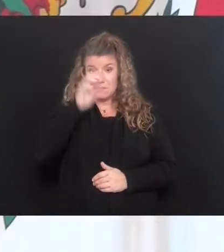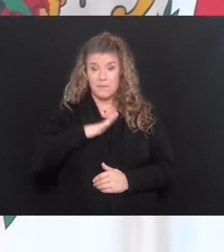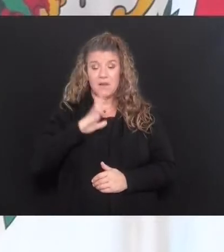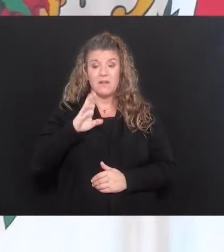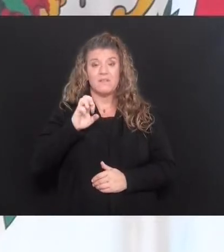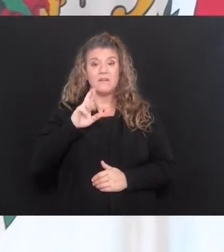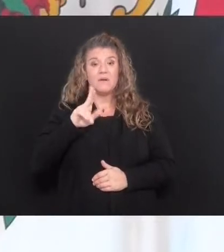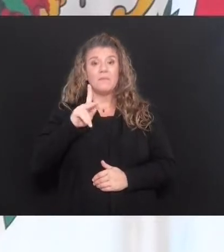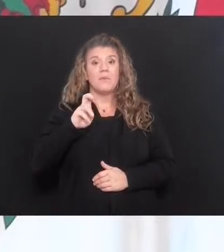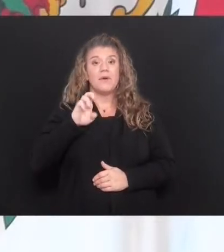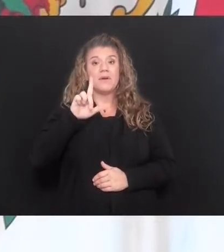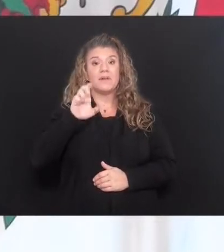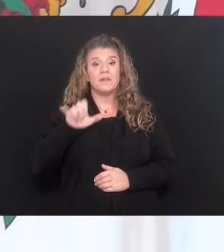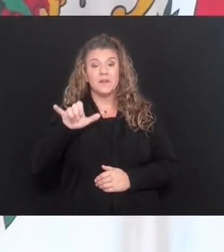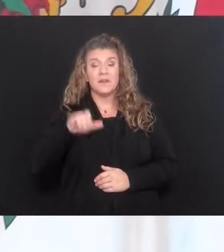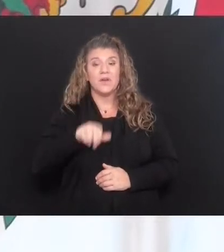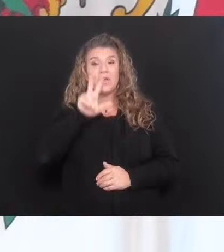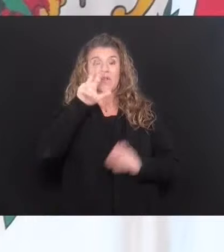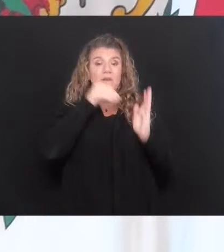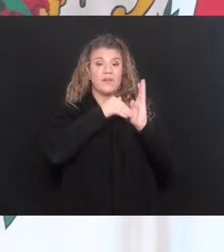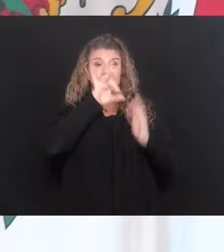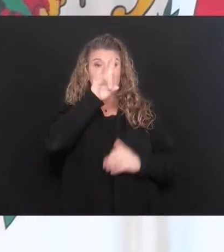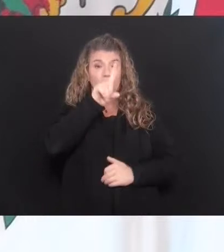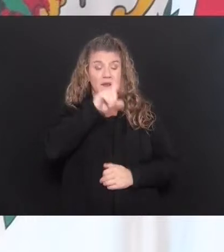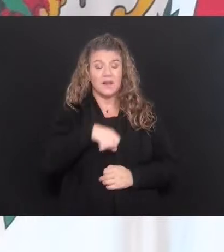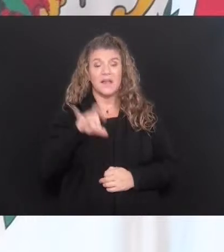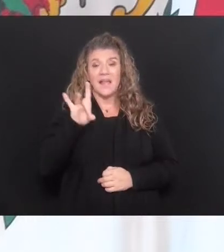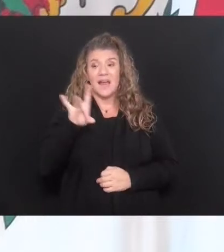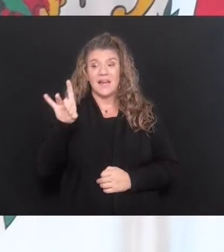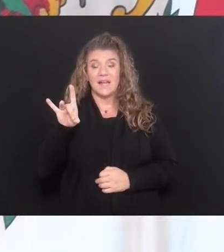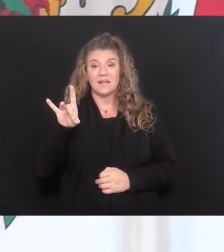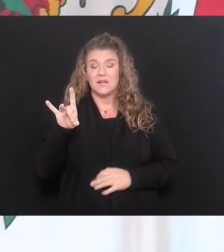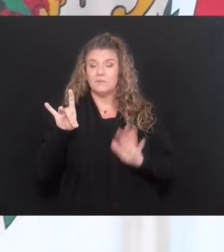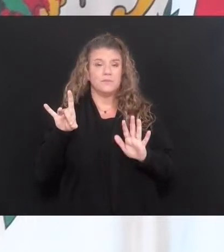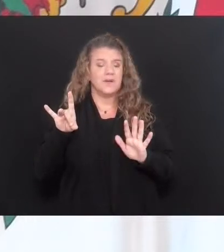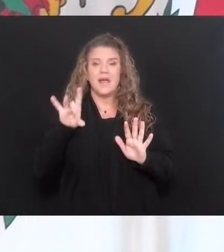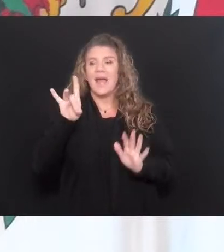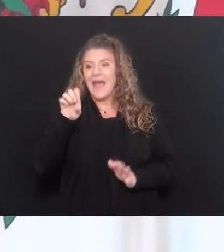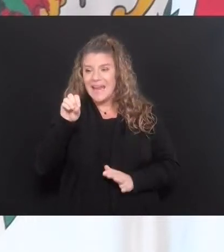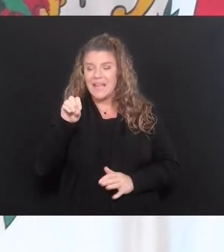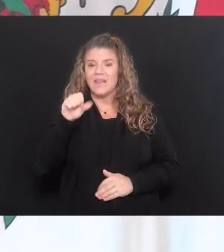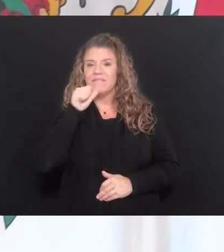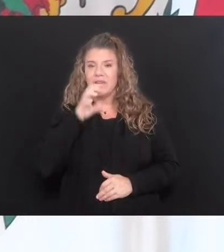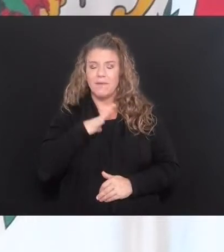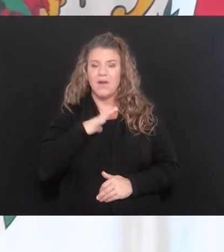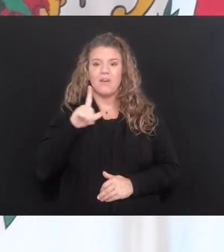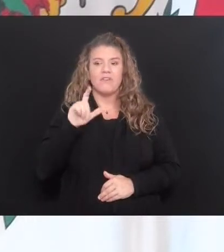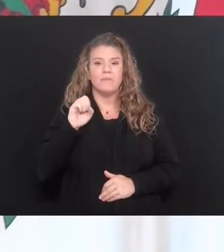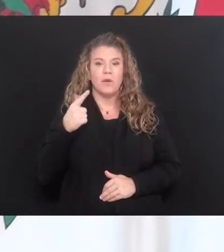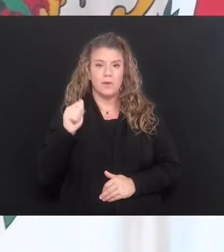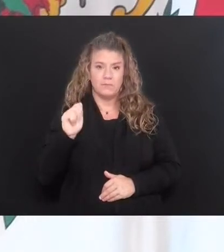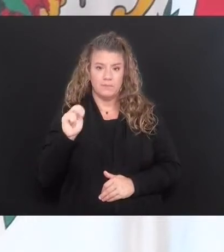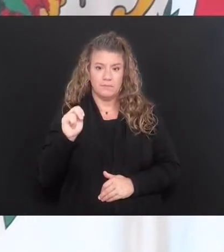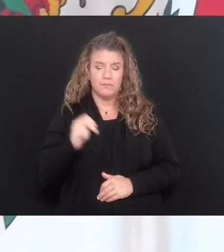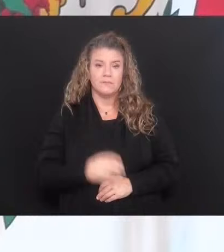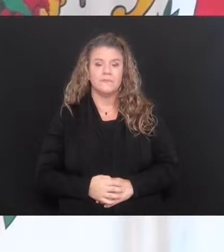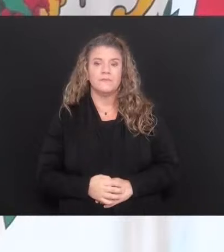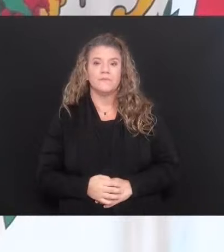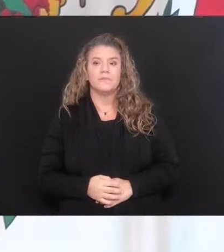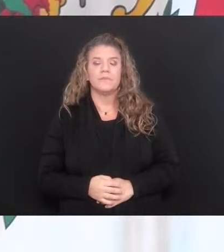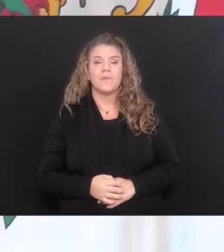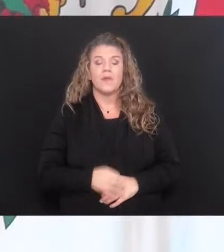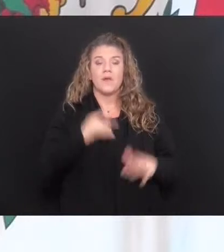Berkeley County. The 3,081st death is an 80-year-old female from Logan County.